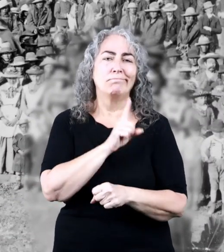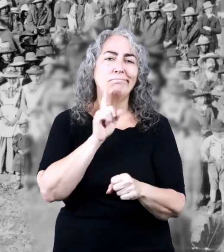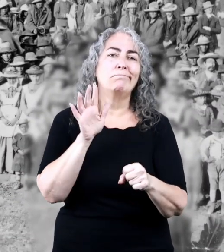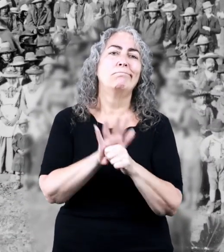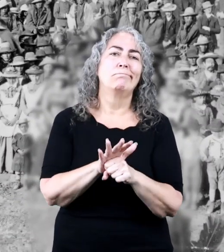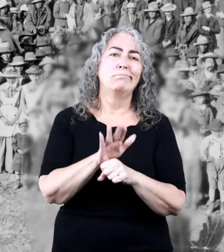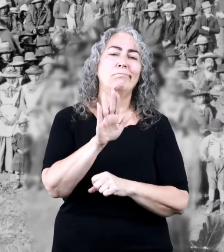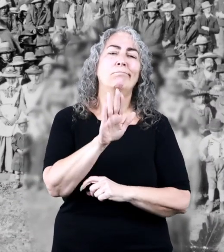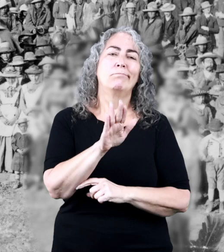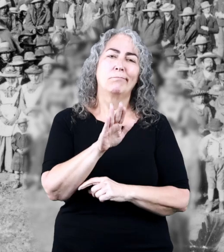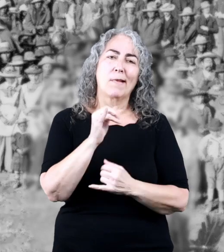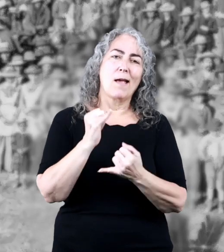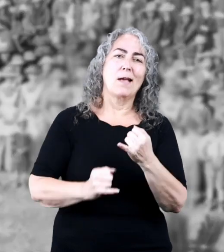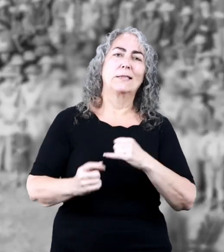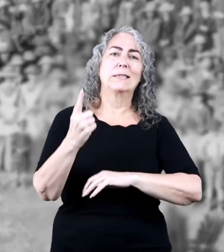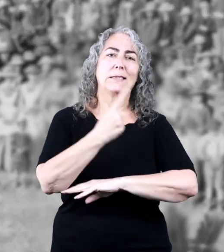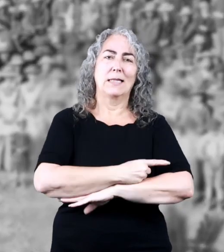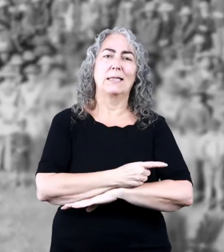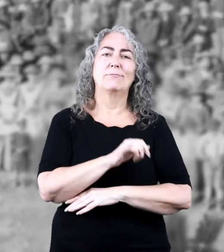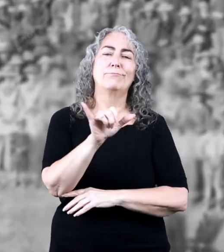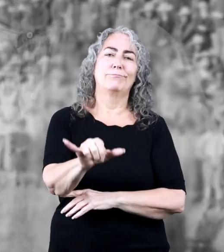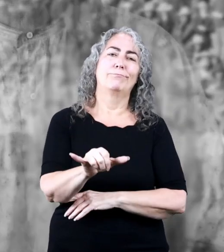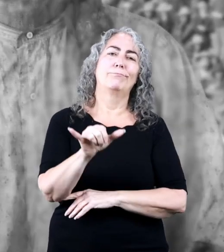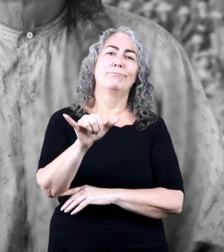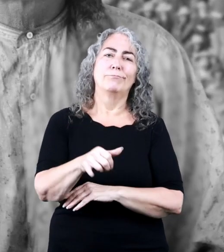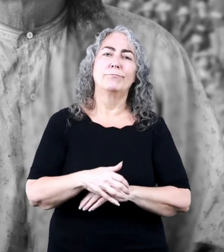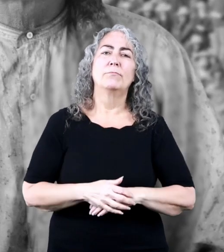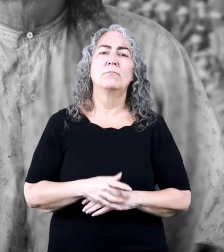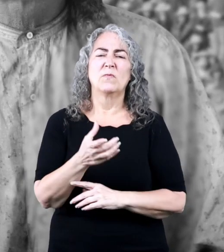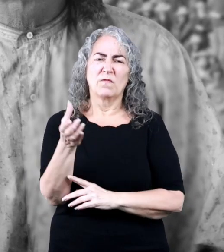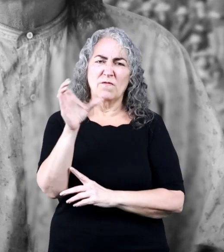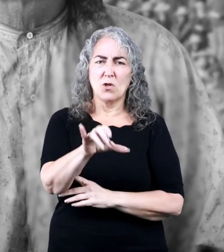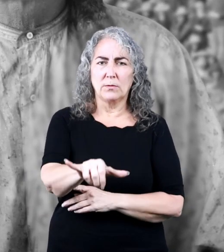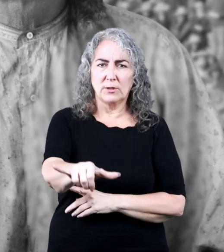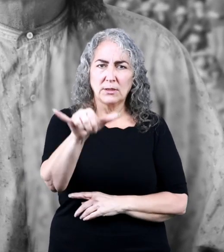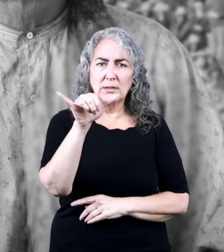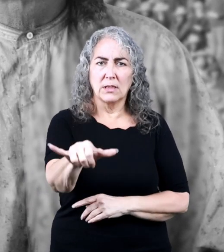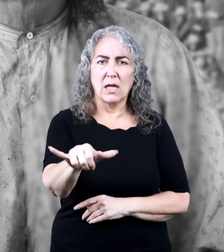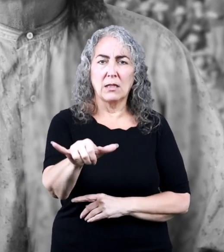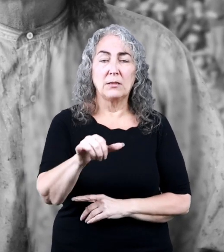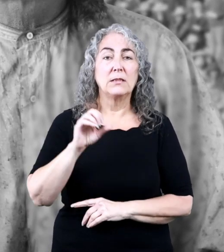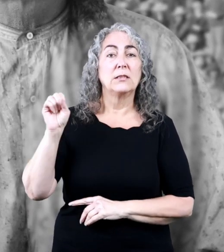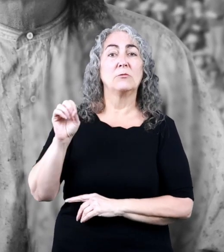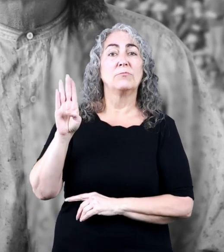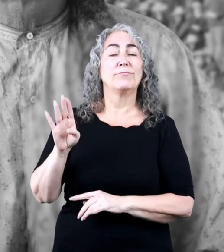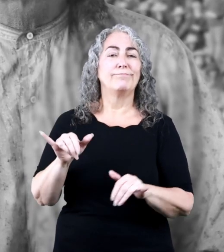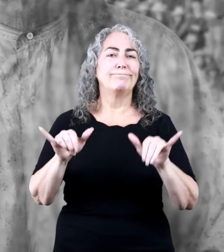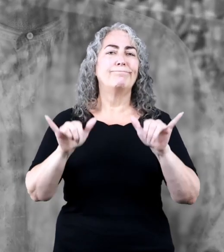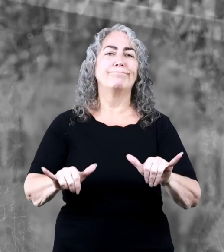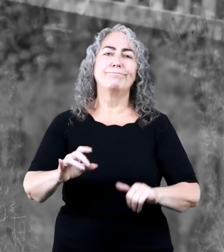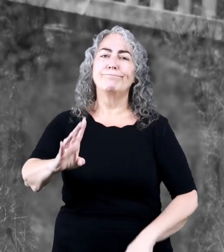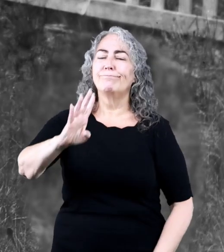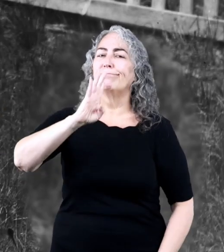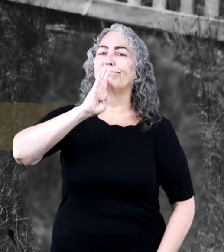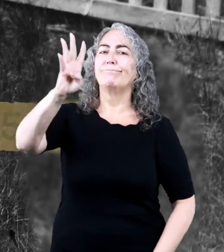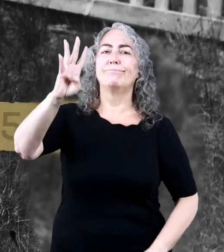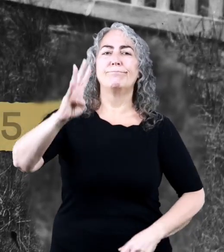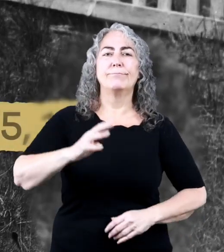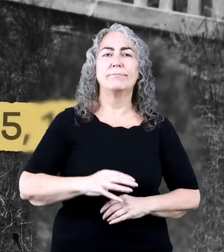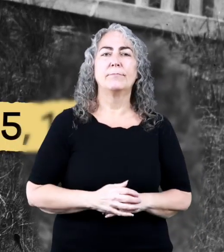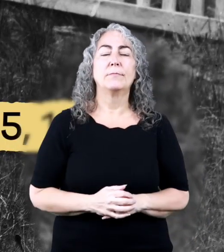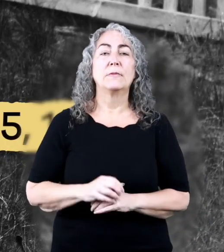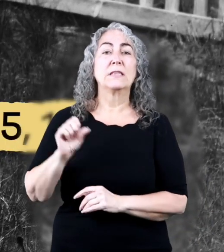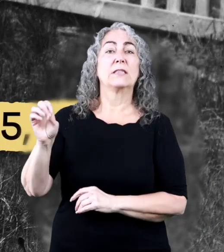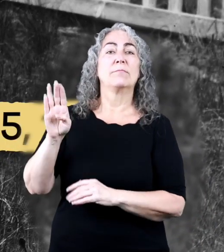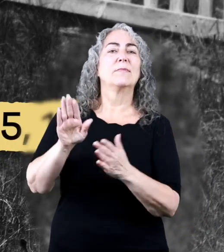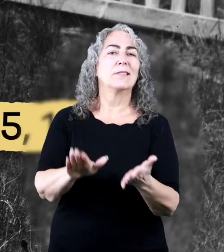until his last days. Even though he was forced to stay put, Sitting Bull remained outspoken. Sitting